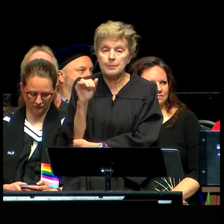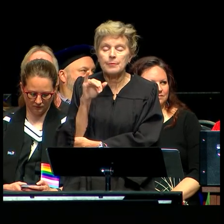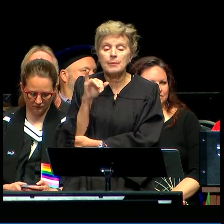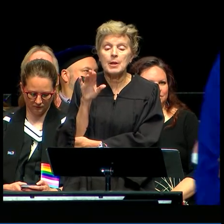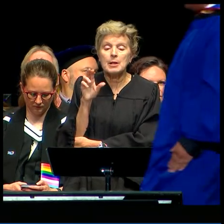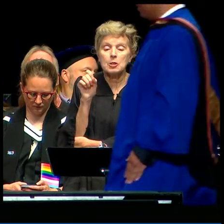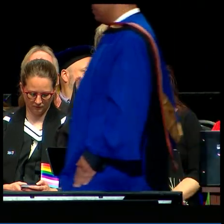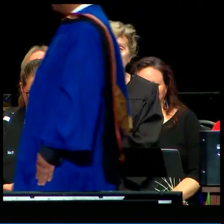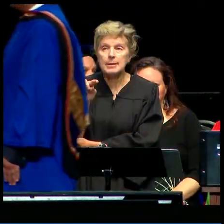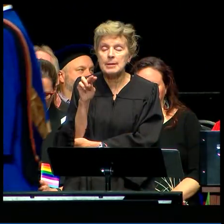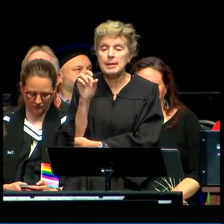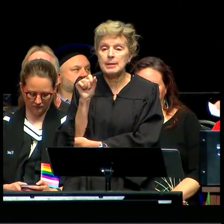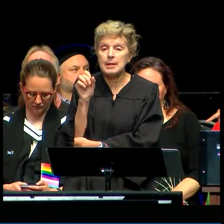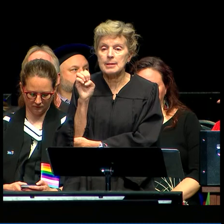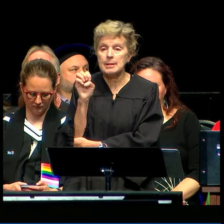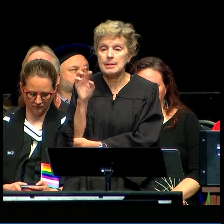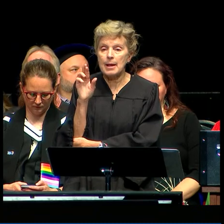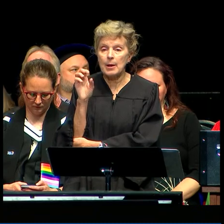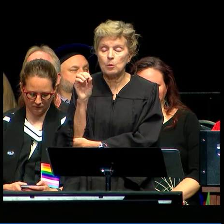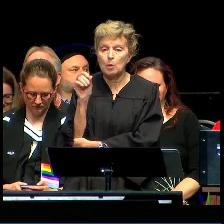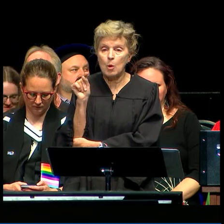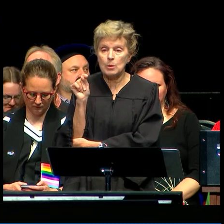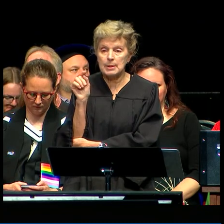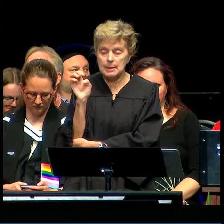Justin Sorote.